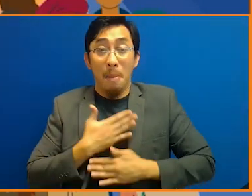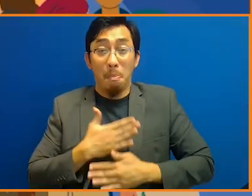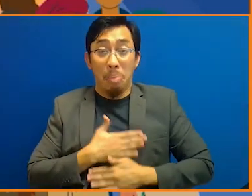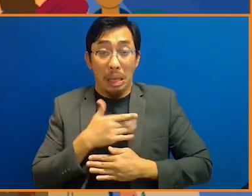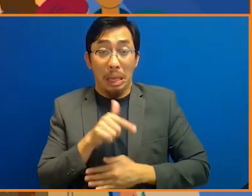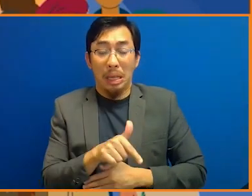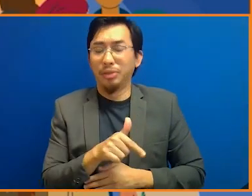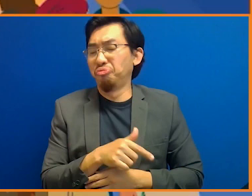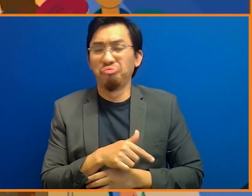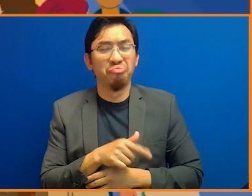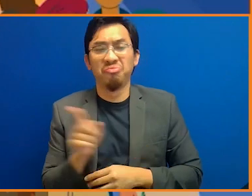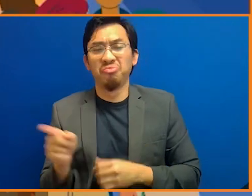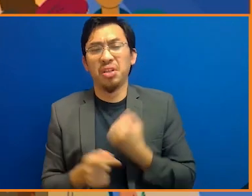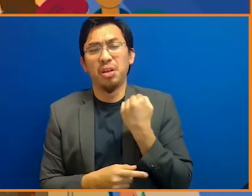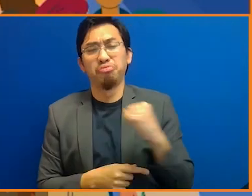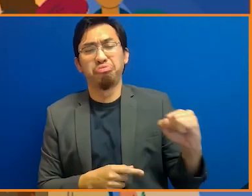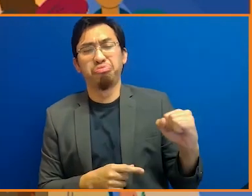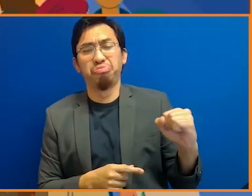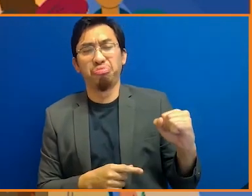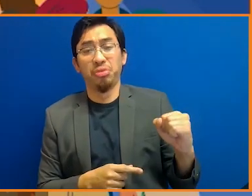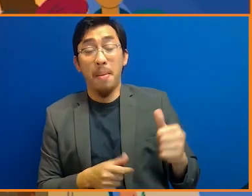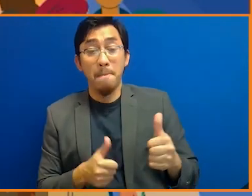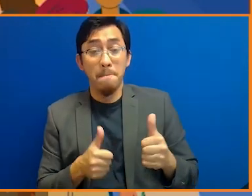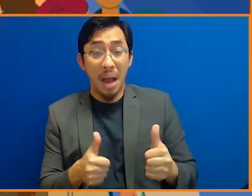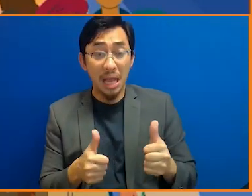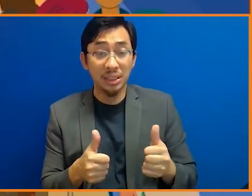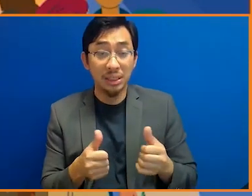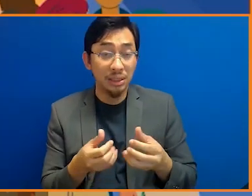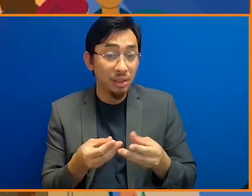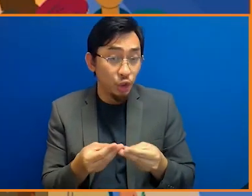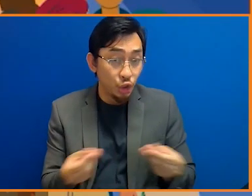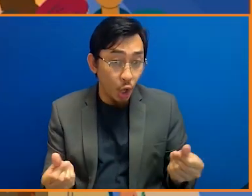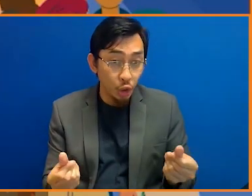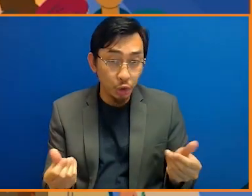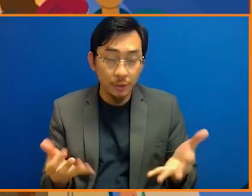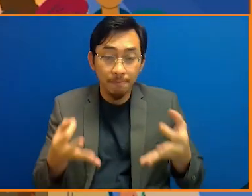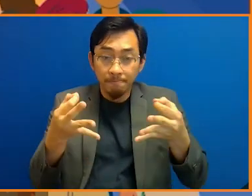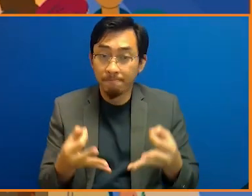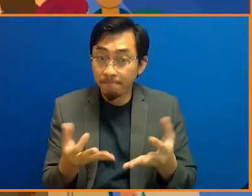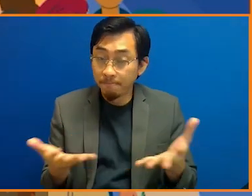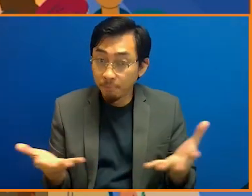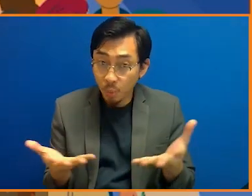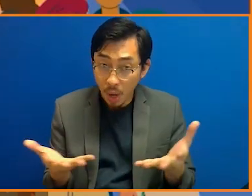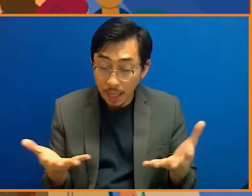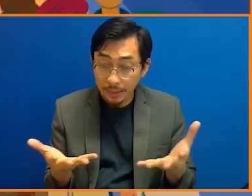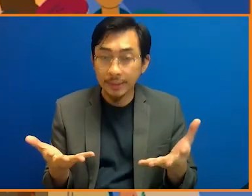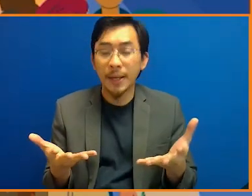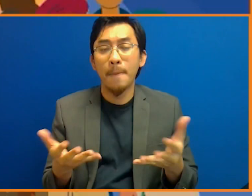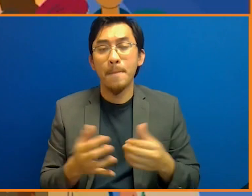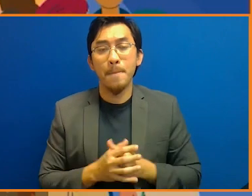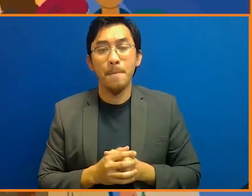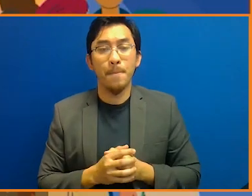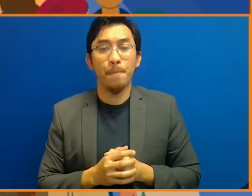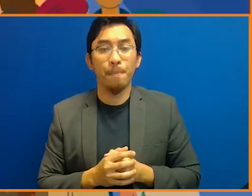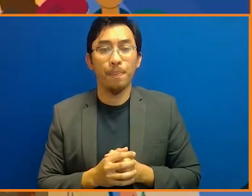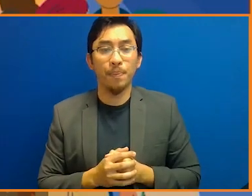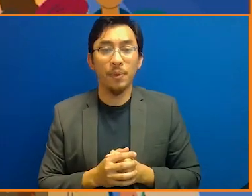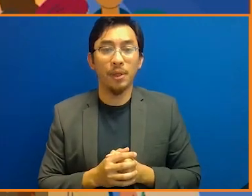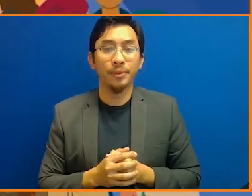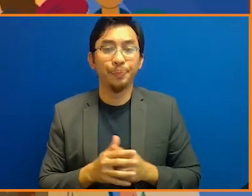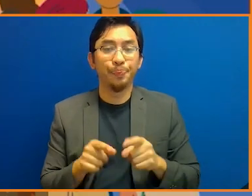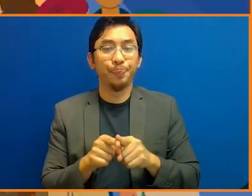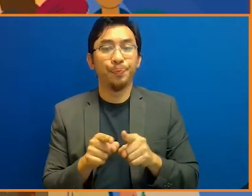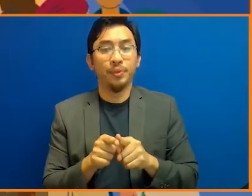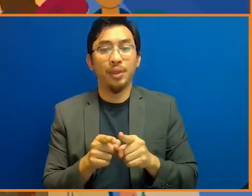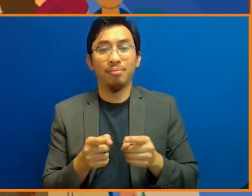were not happy with this plan, with objection. So the best solution was finally decide